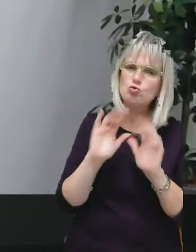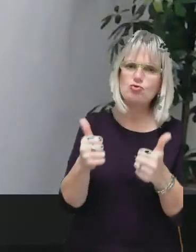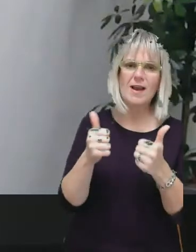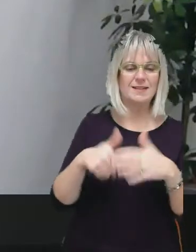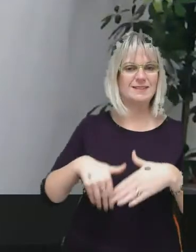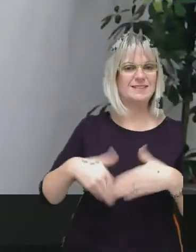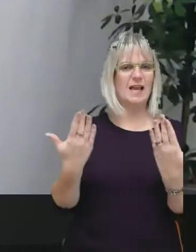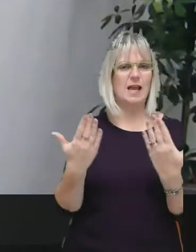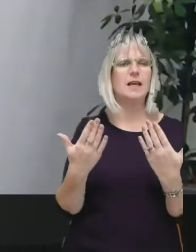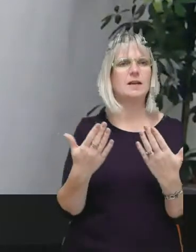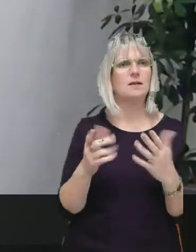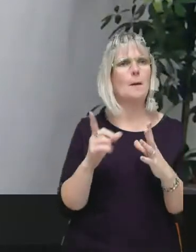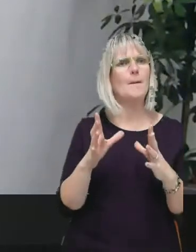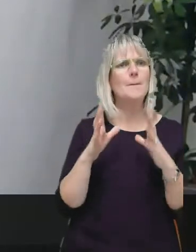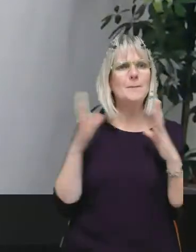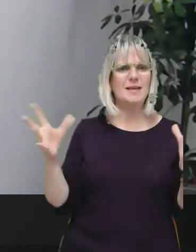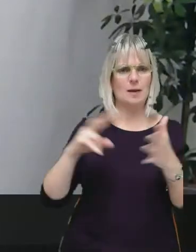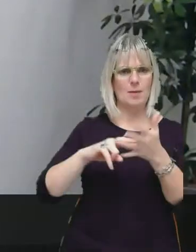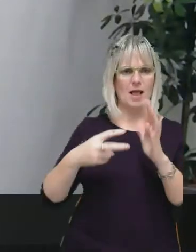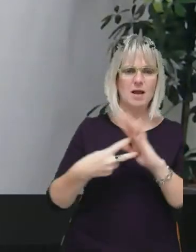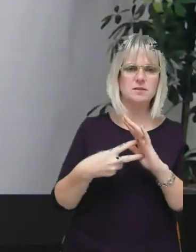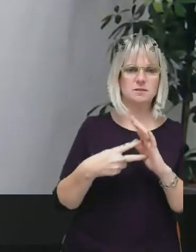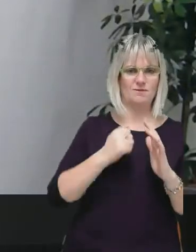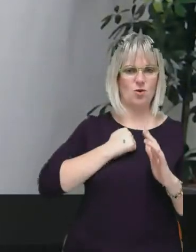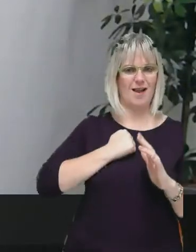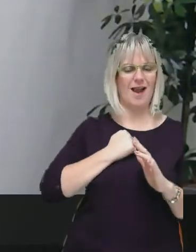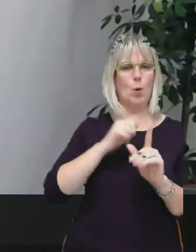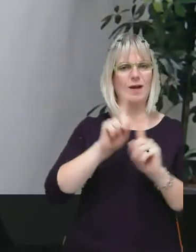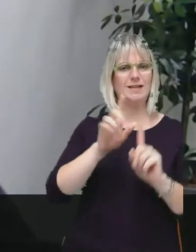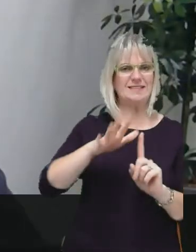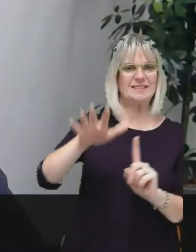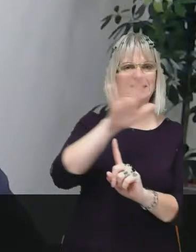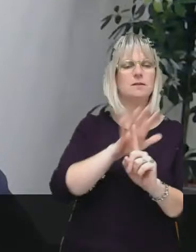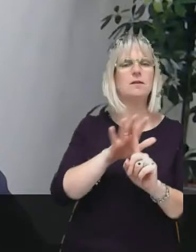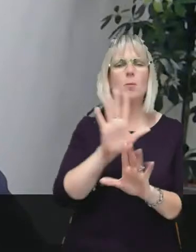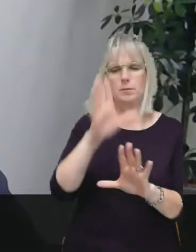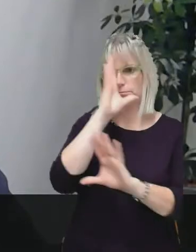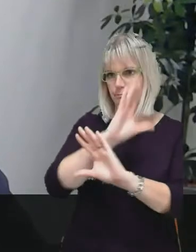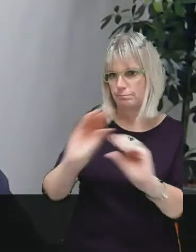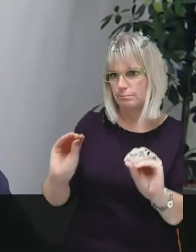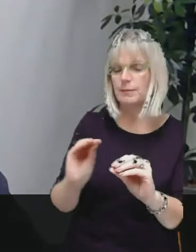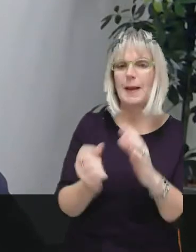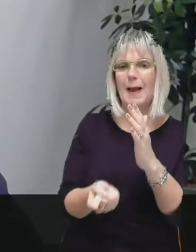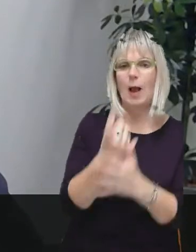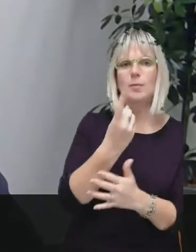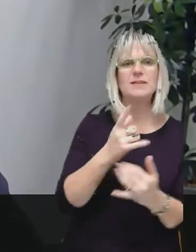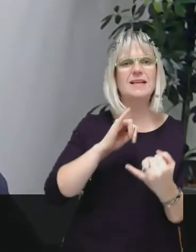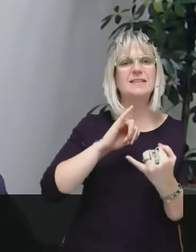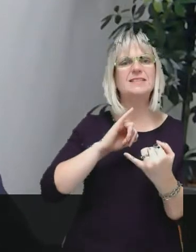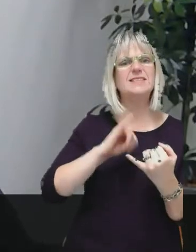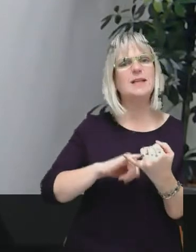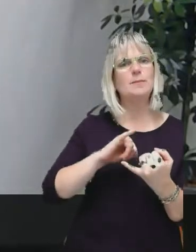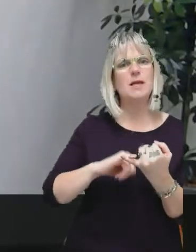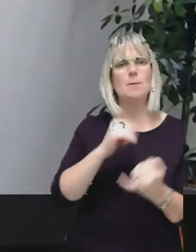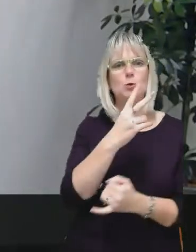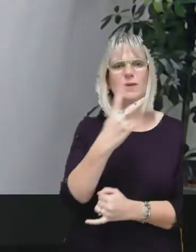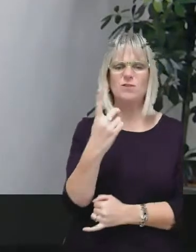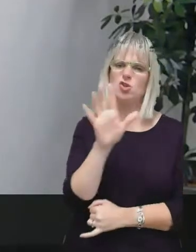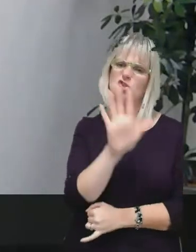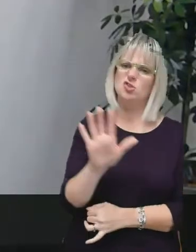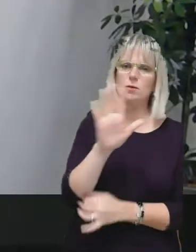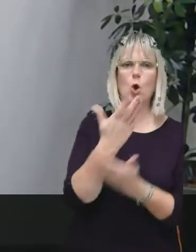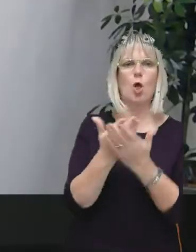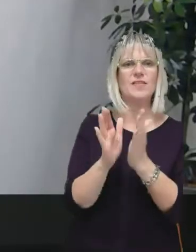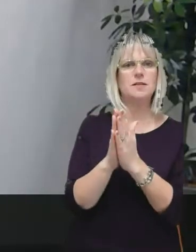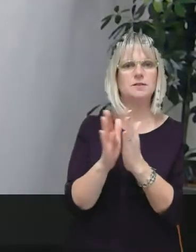have, for those that aren't aware, it occurs in September 21st, or thereabouts, the Sunday. We had bigger